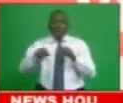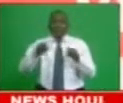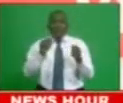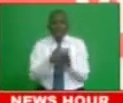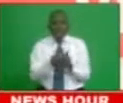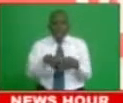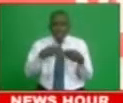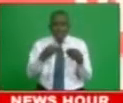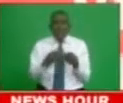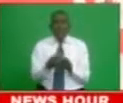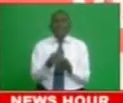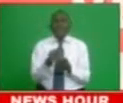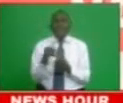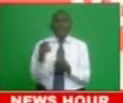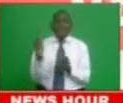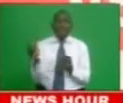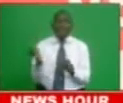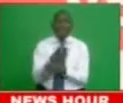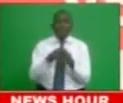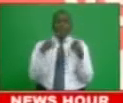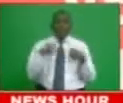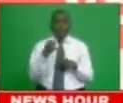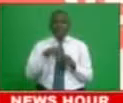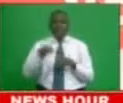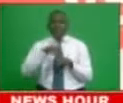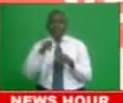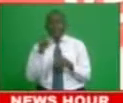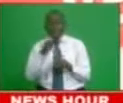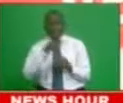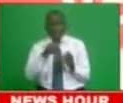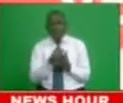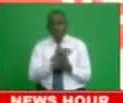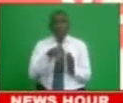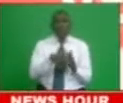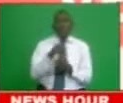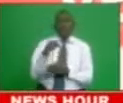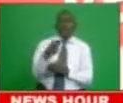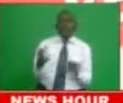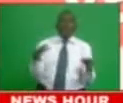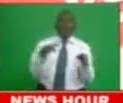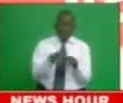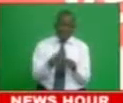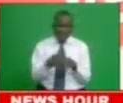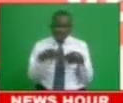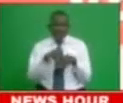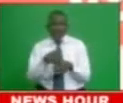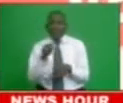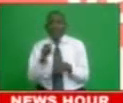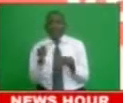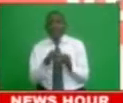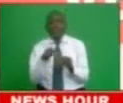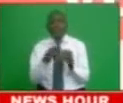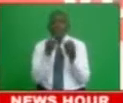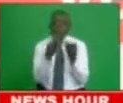been giving medals to the nation. And therefore, there is the need for us to bring all stakeholders together, give them the necessary